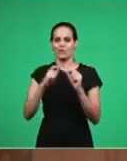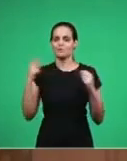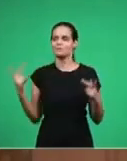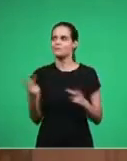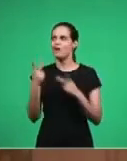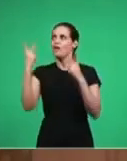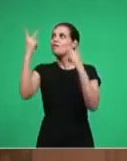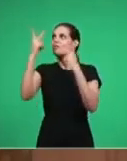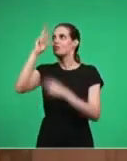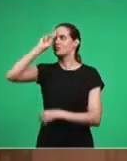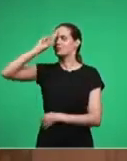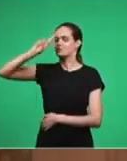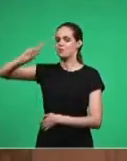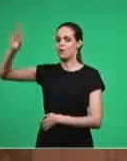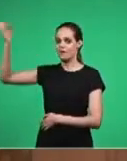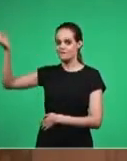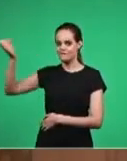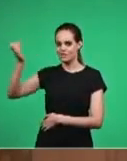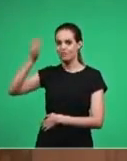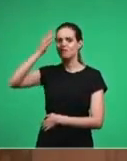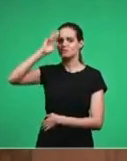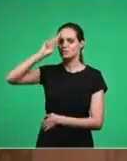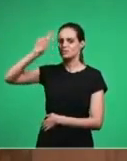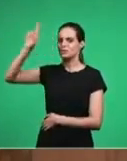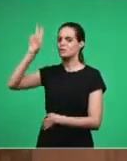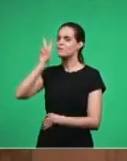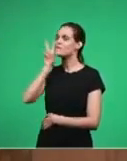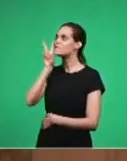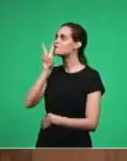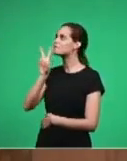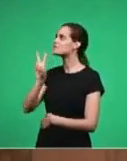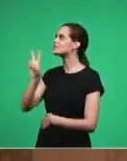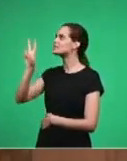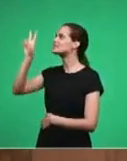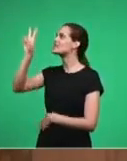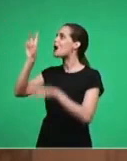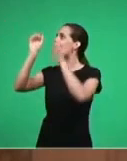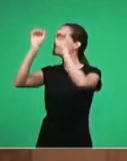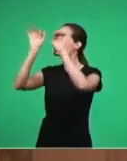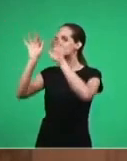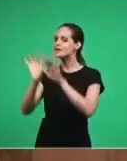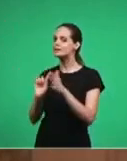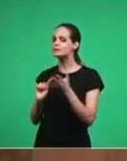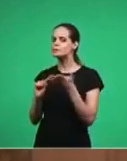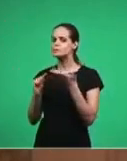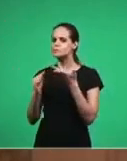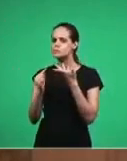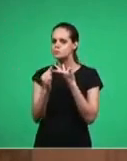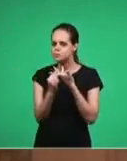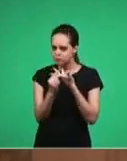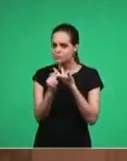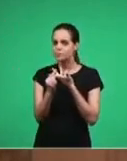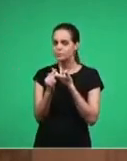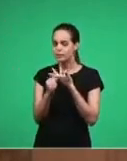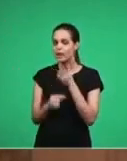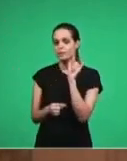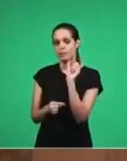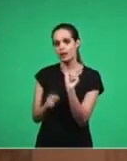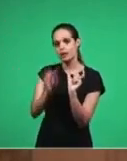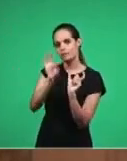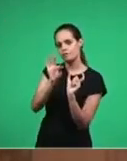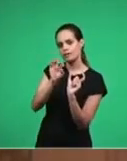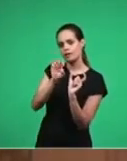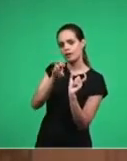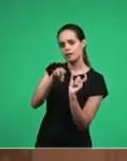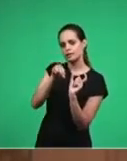values, new morals, and he has visions, and he sees